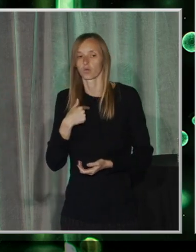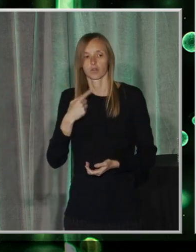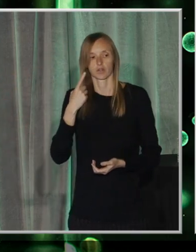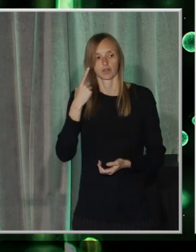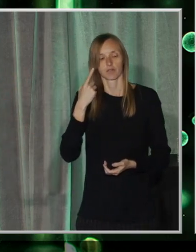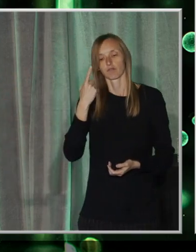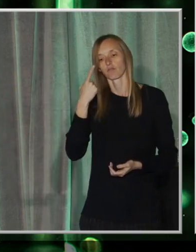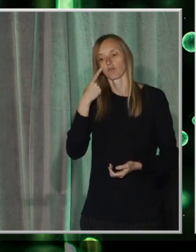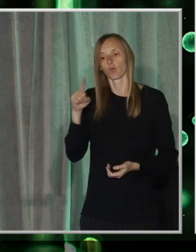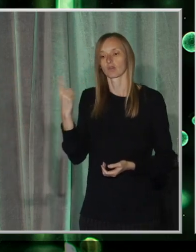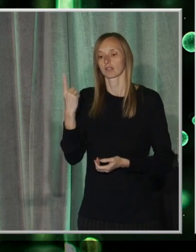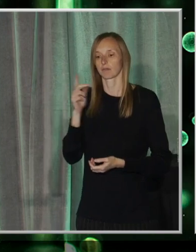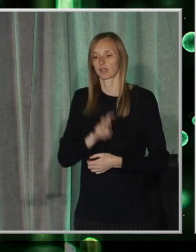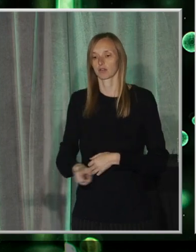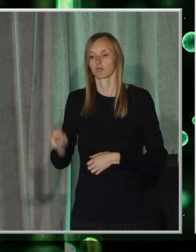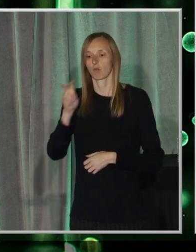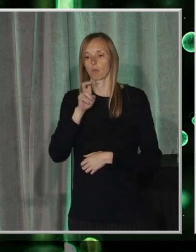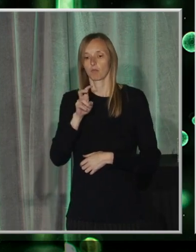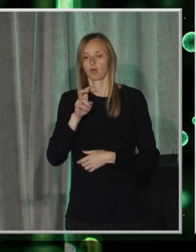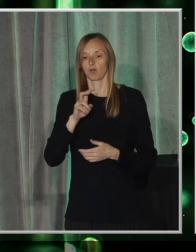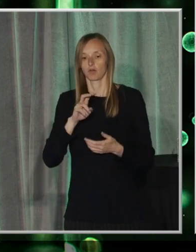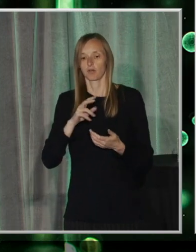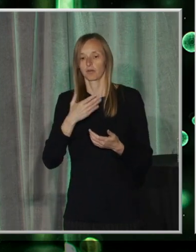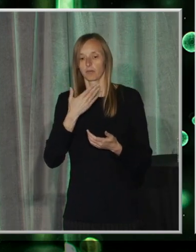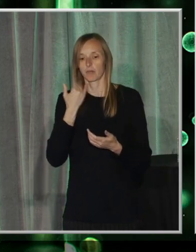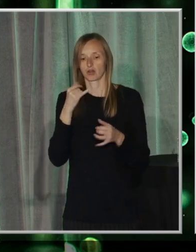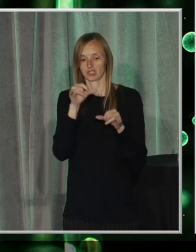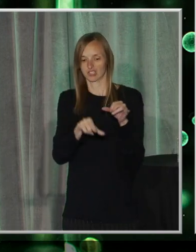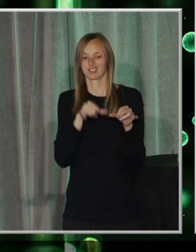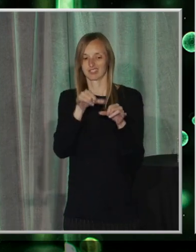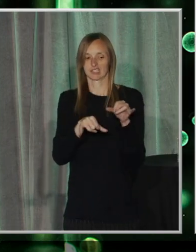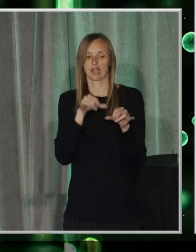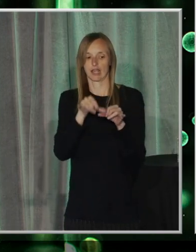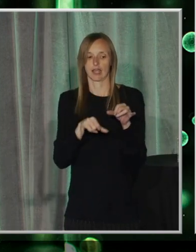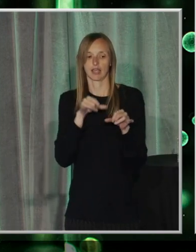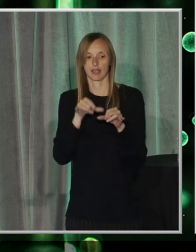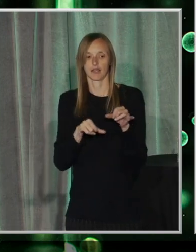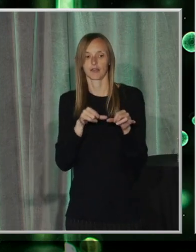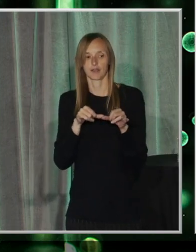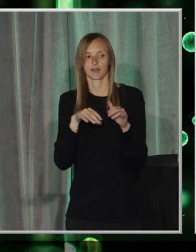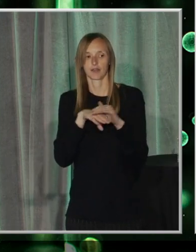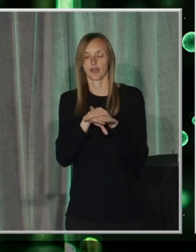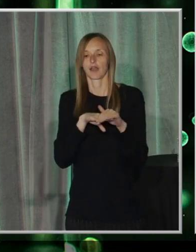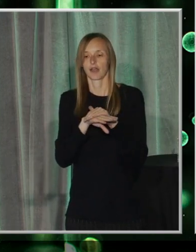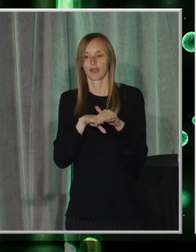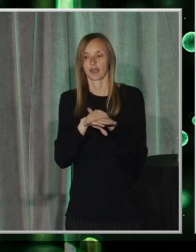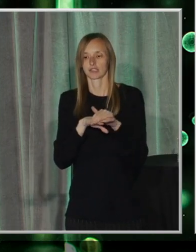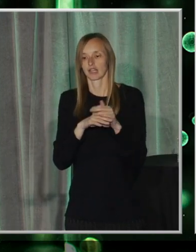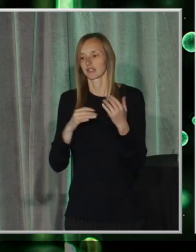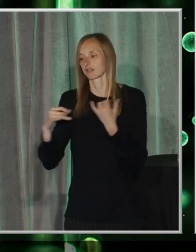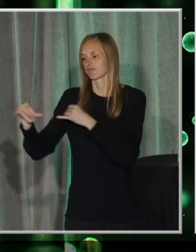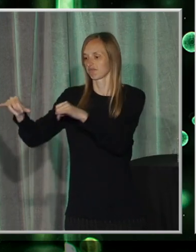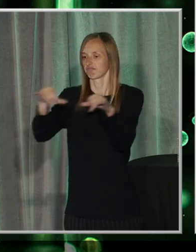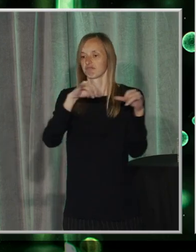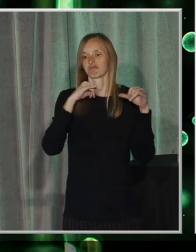mobile, like, stay somewhere where it can be used, accessed with everyone.